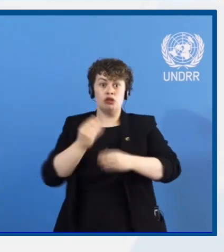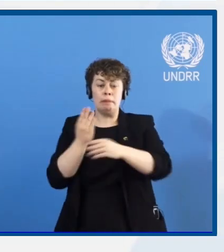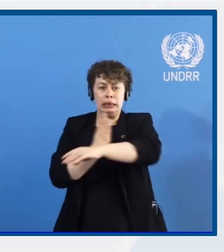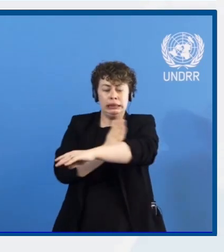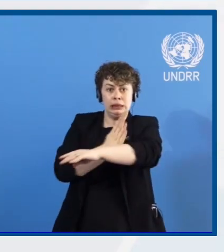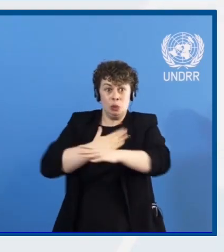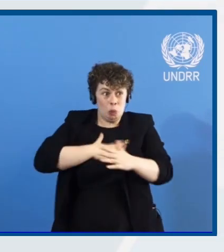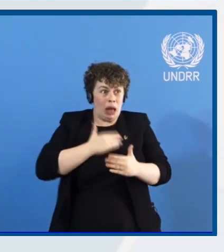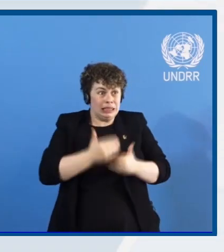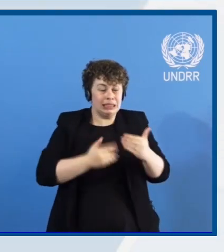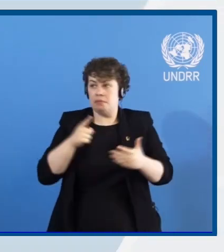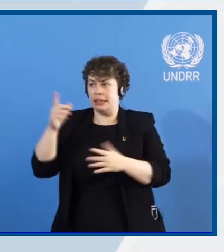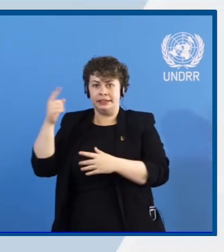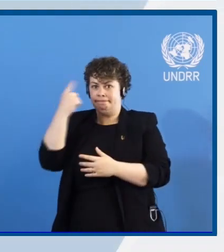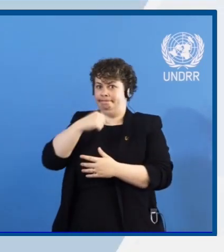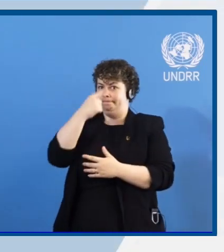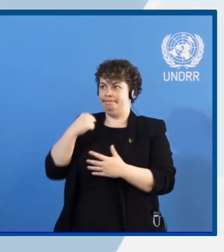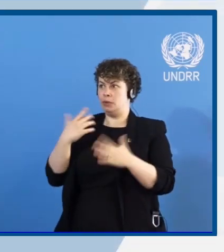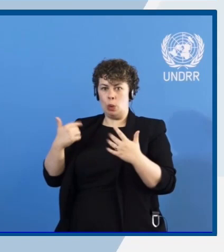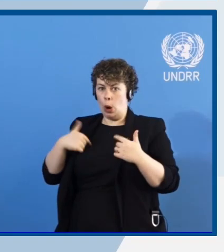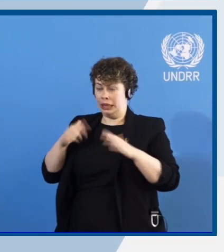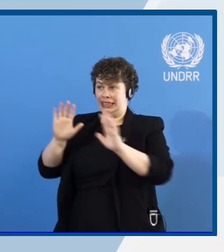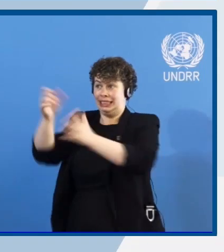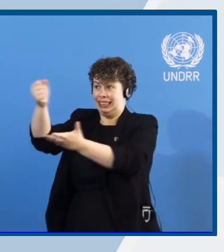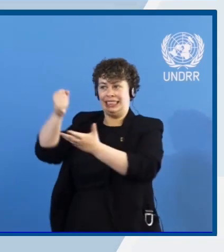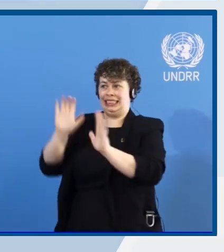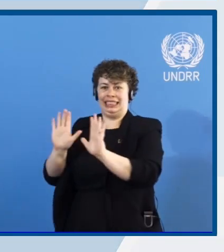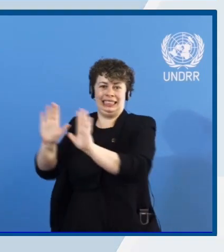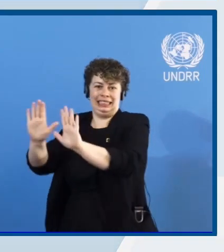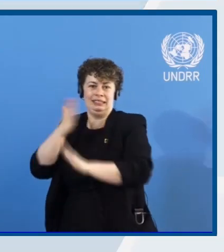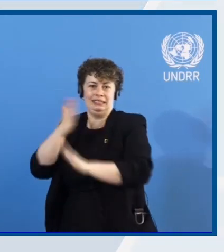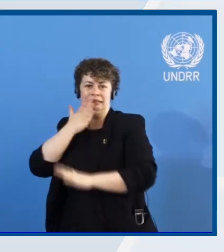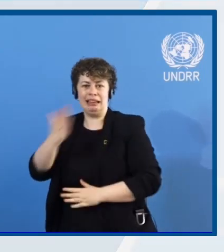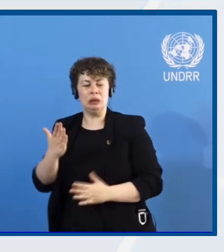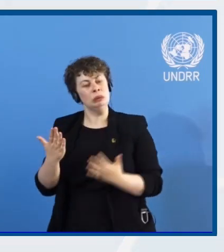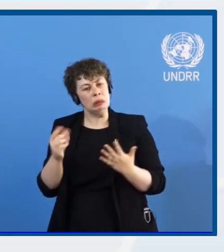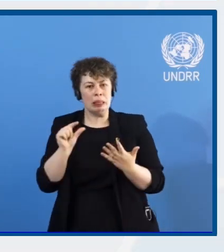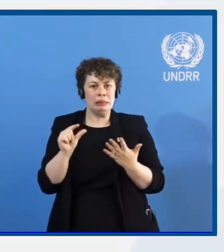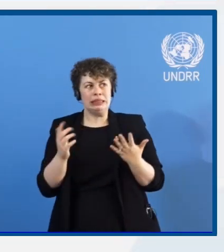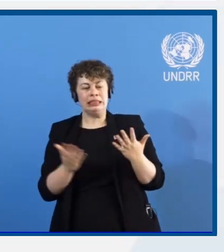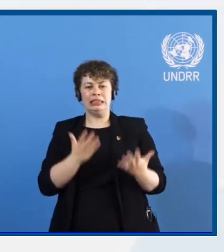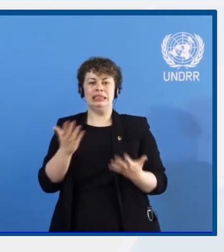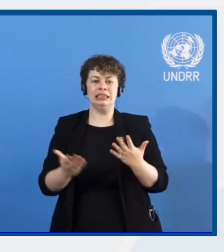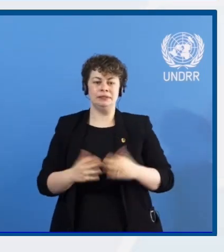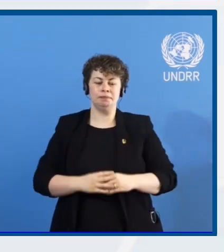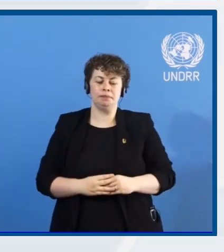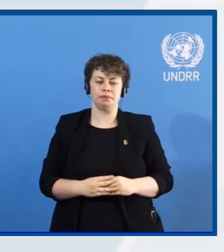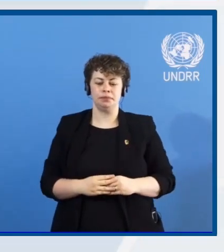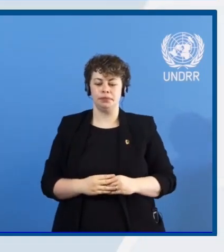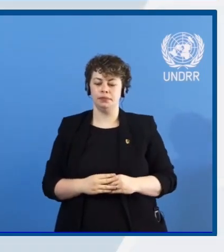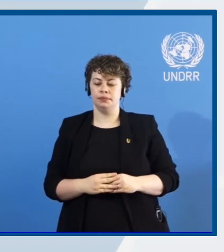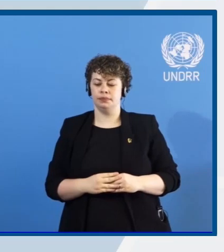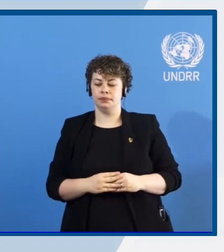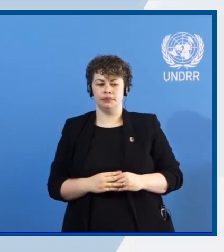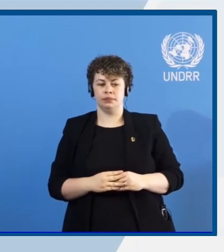In humanitarian assistance, so in responding to disasters, we speak of the need to widen